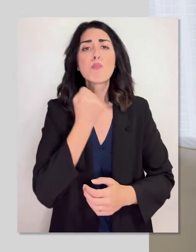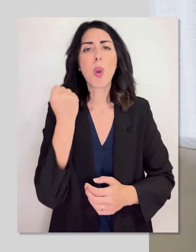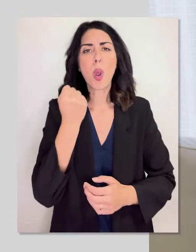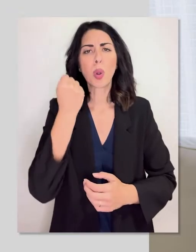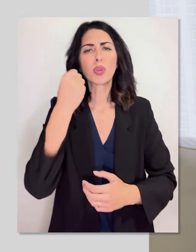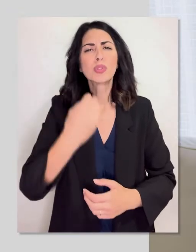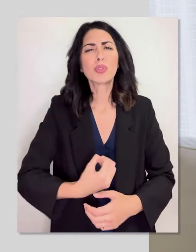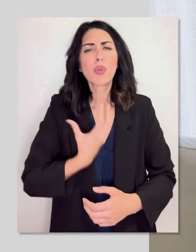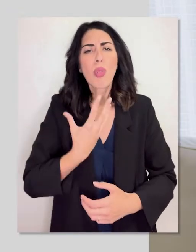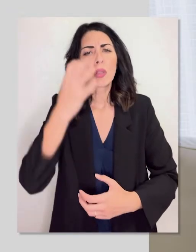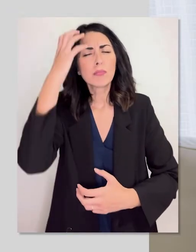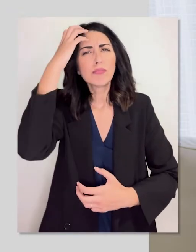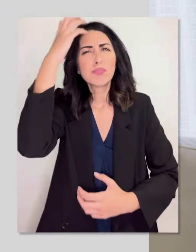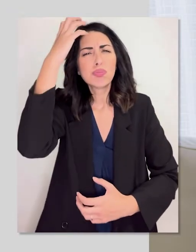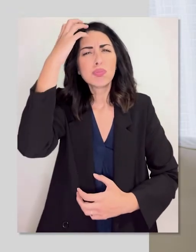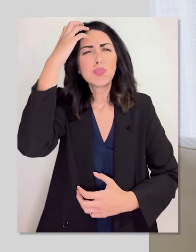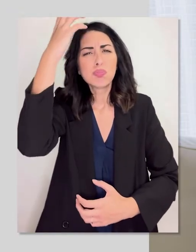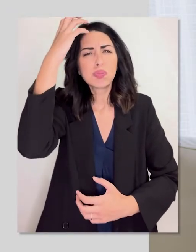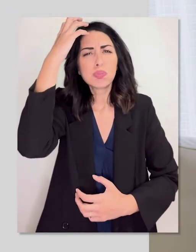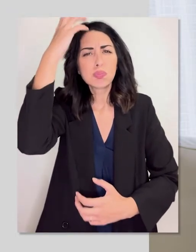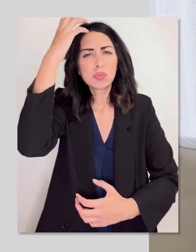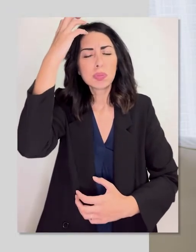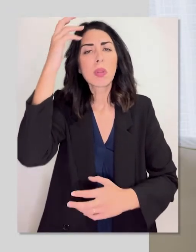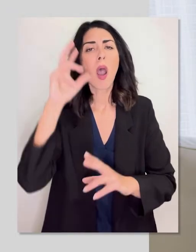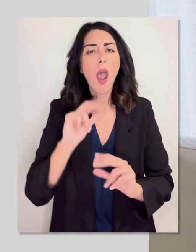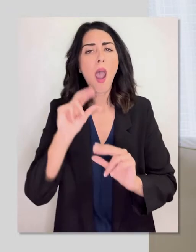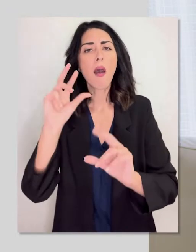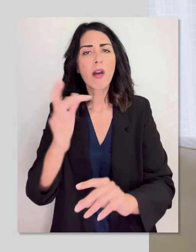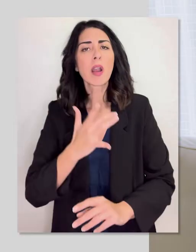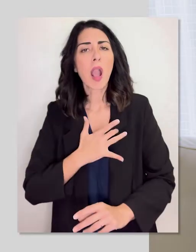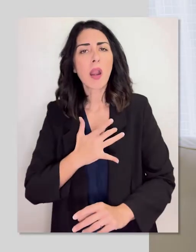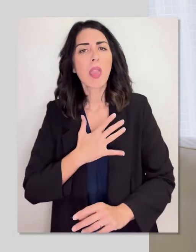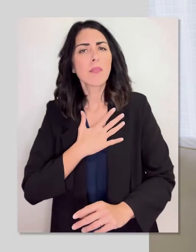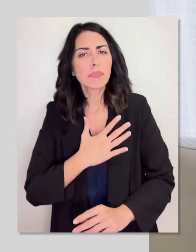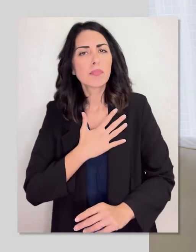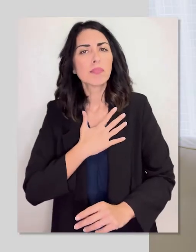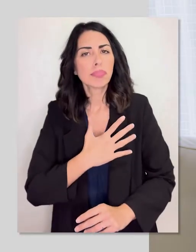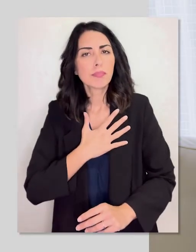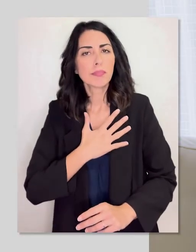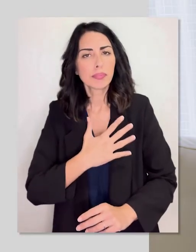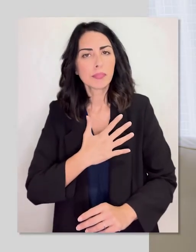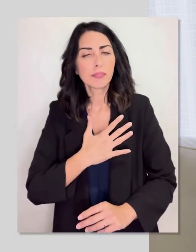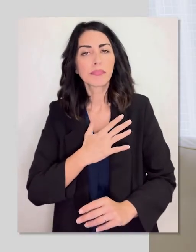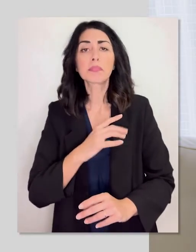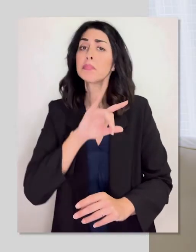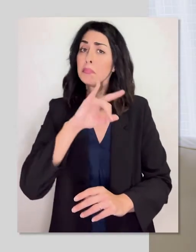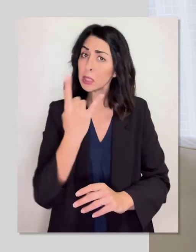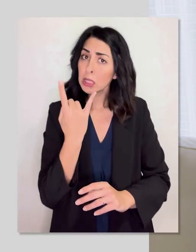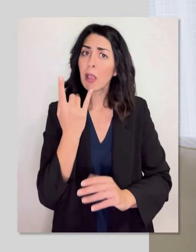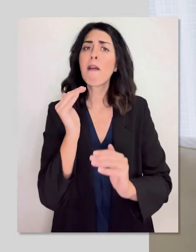throbbing, pounding pain, almost like to the beat of your heart. But it could be